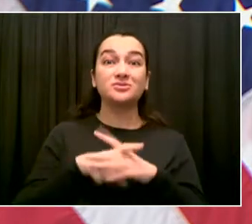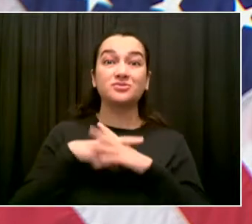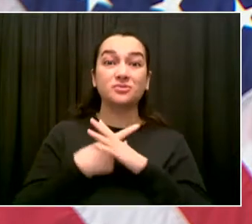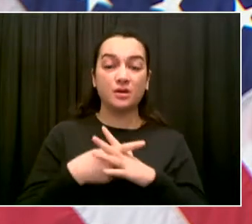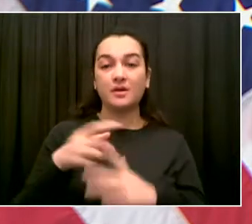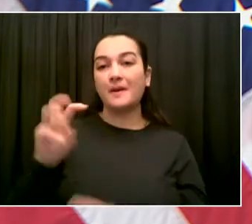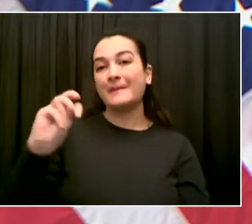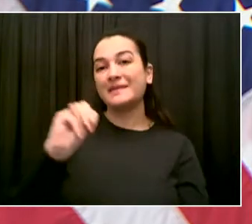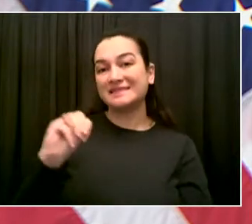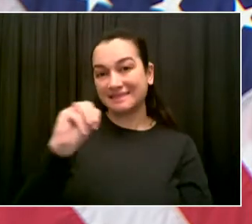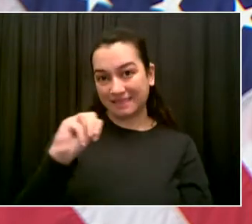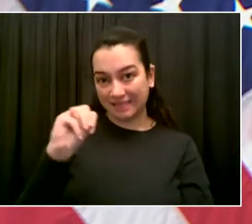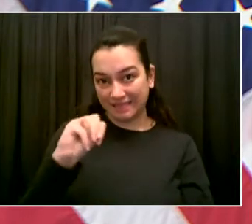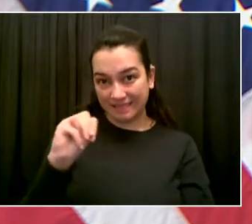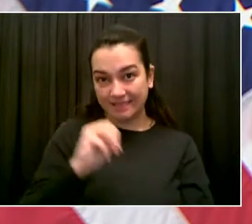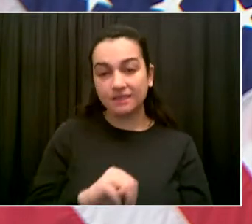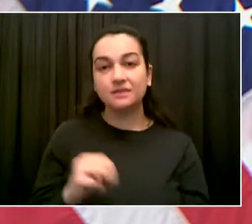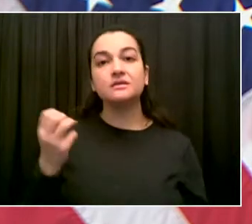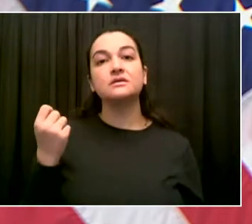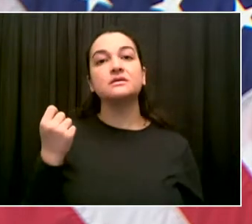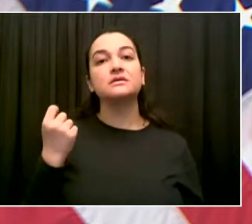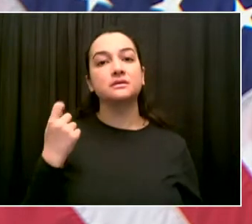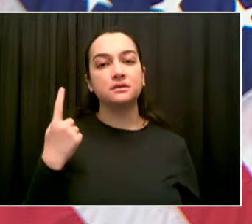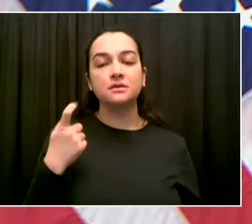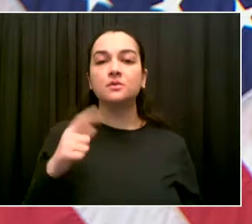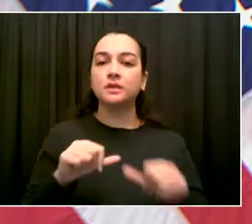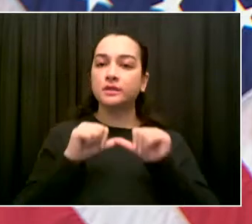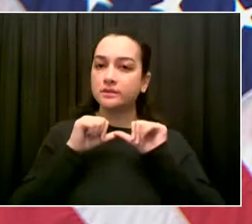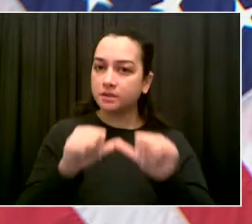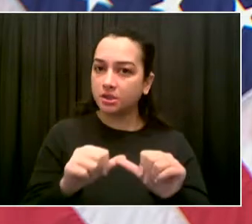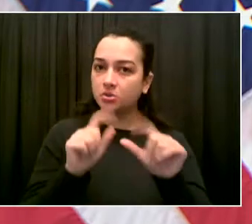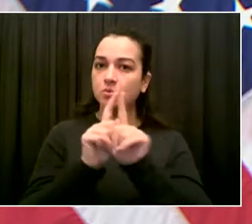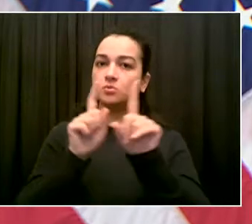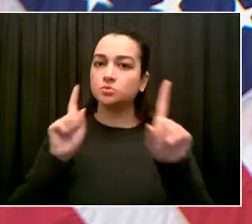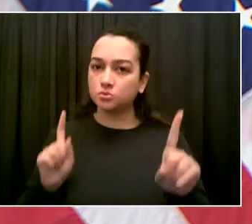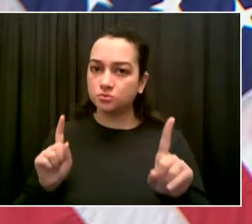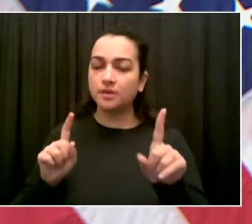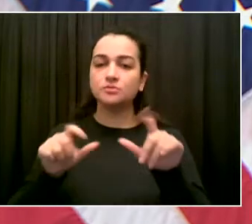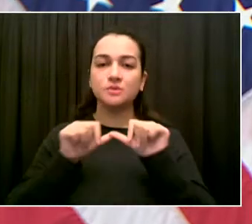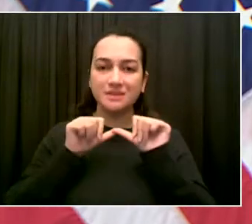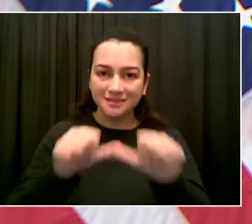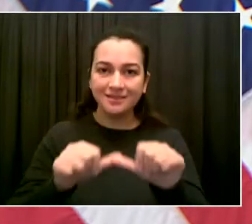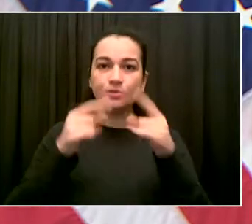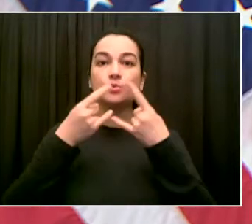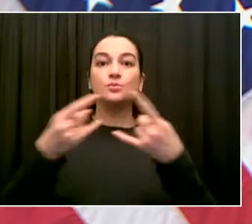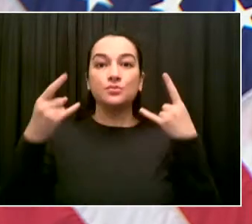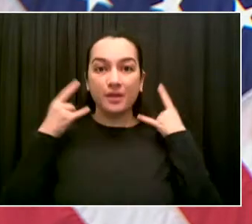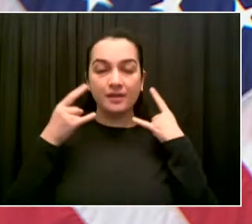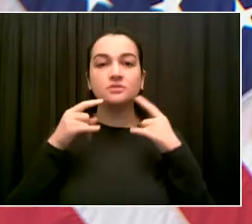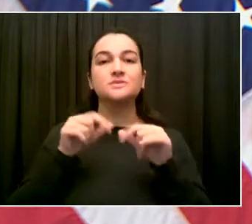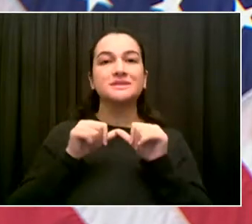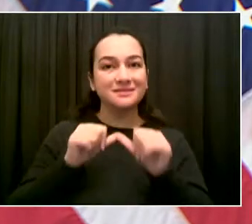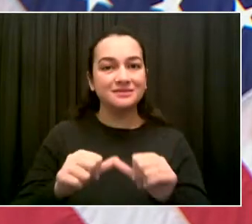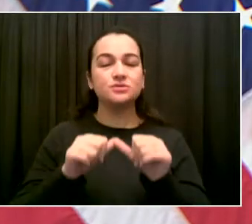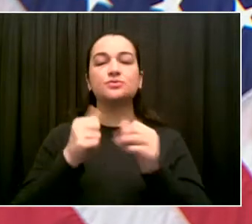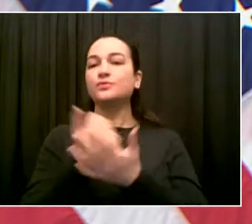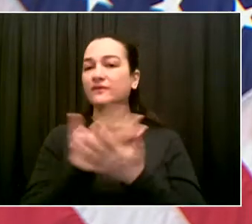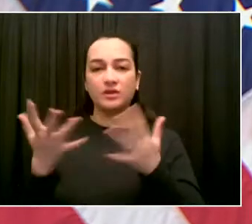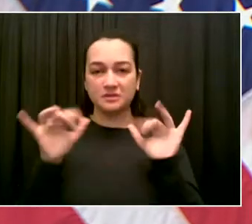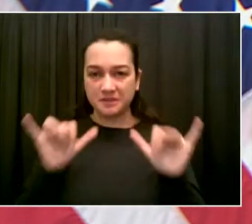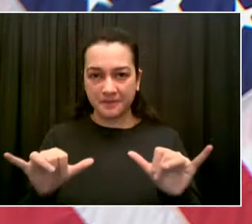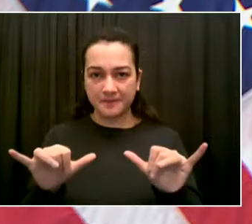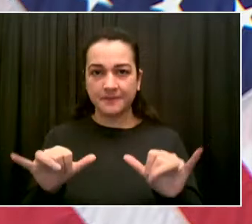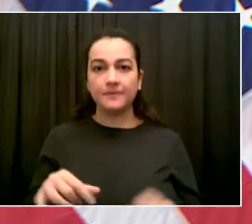weekly testing, and quick intervention by the Situation Room to quarantine classes and schools when needed. And